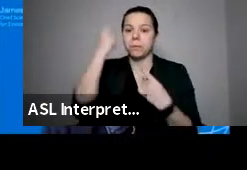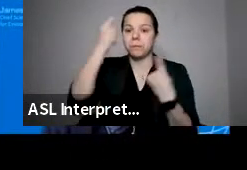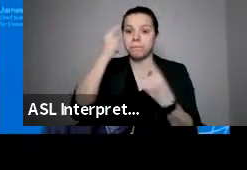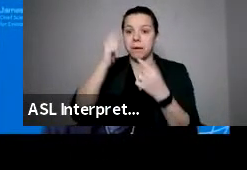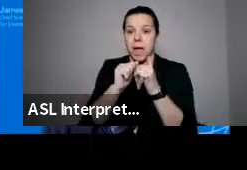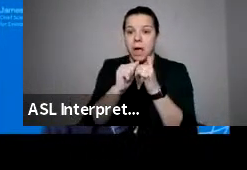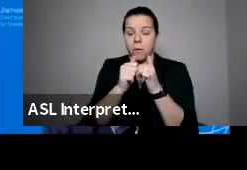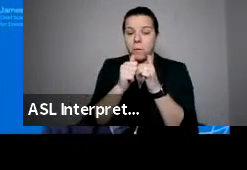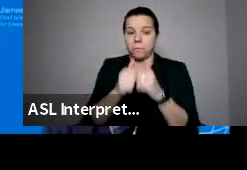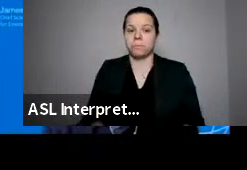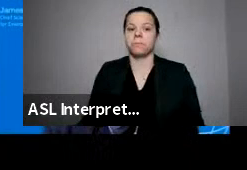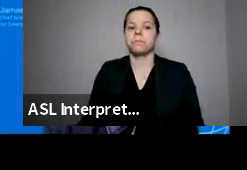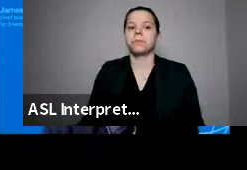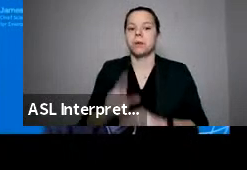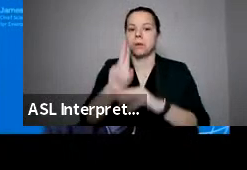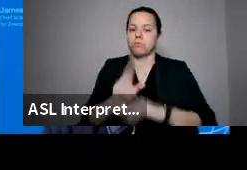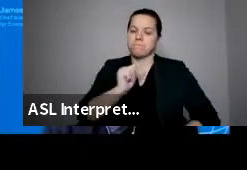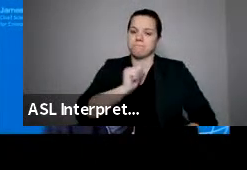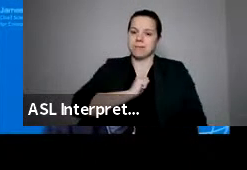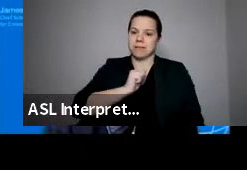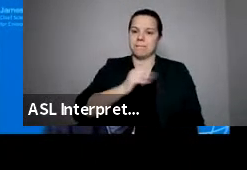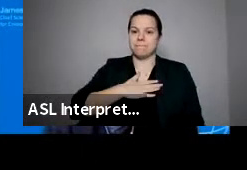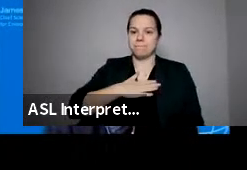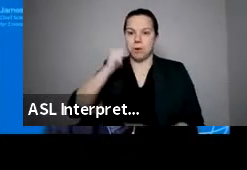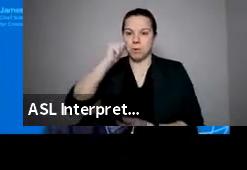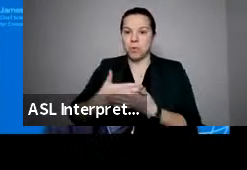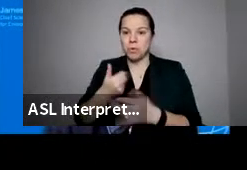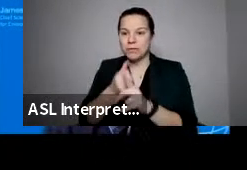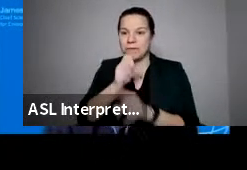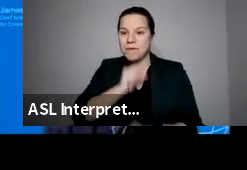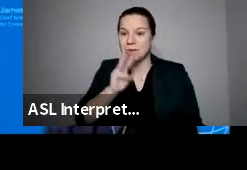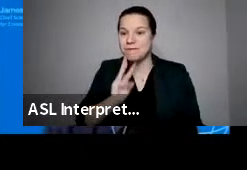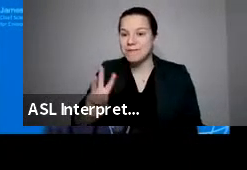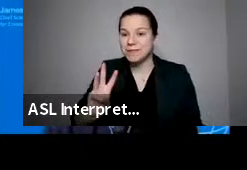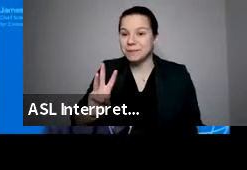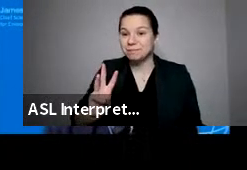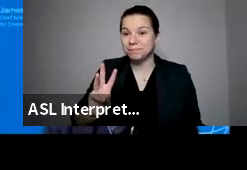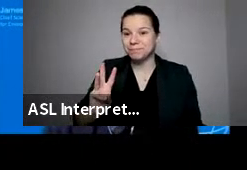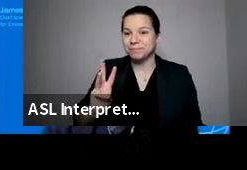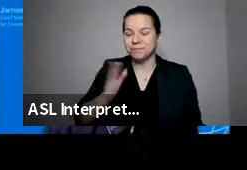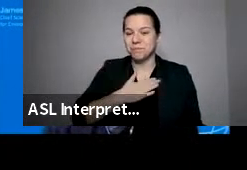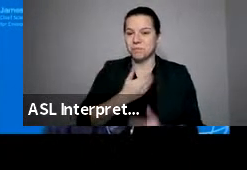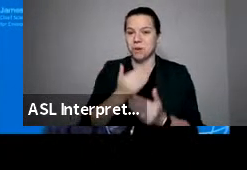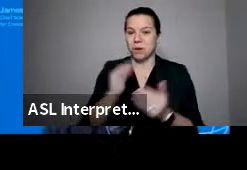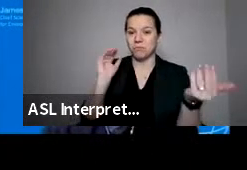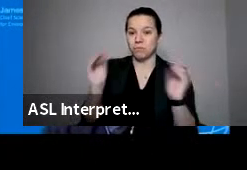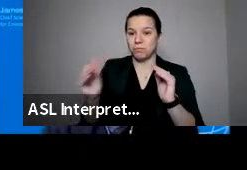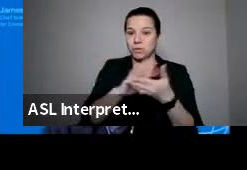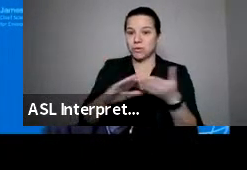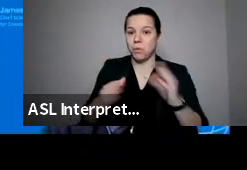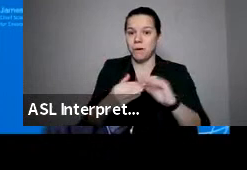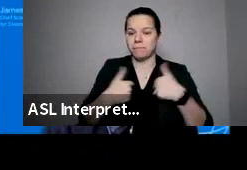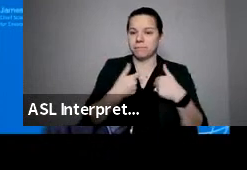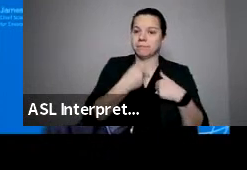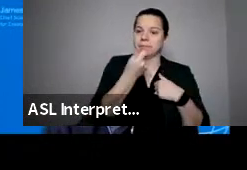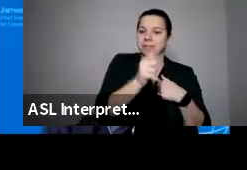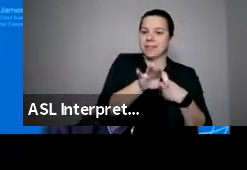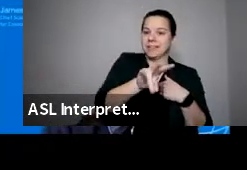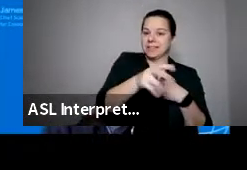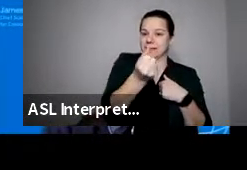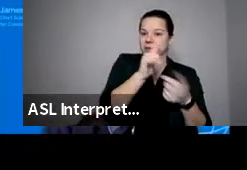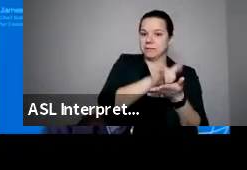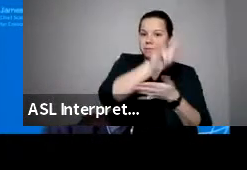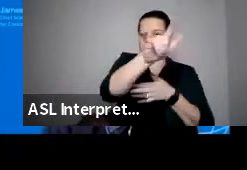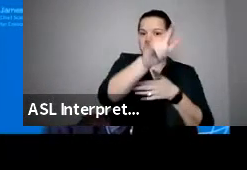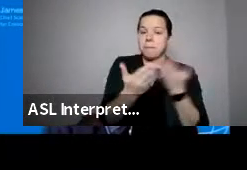is I could use myself and my six-year-old daughter as an analogy. And you can think of me as the 1970s aircraft. I might